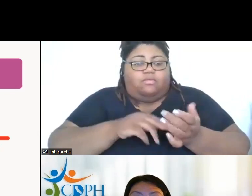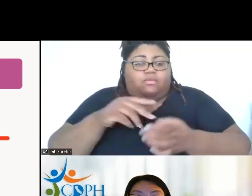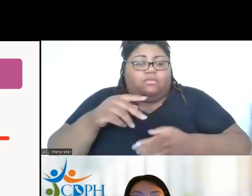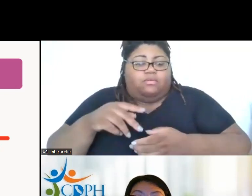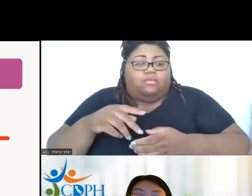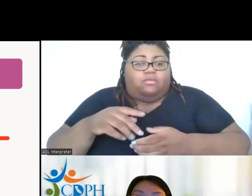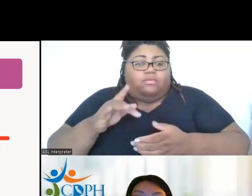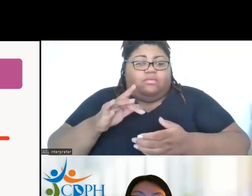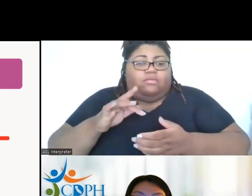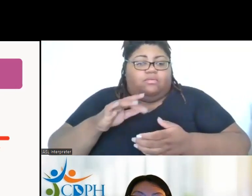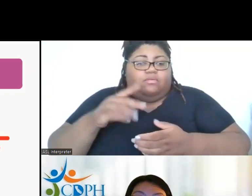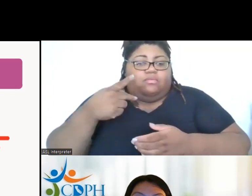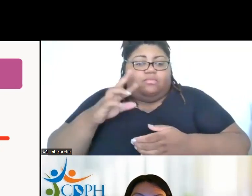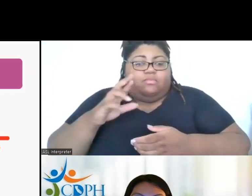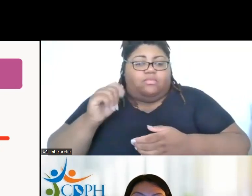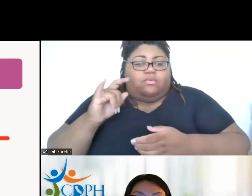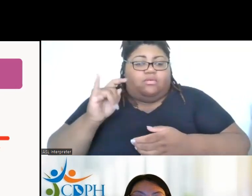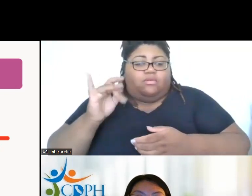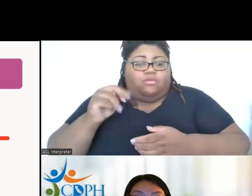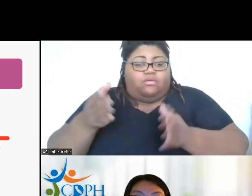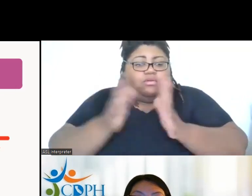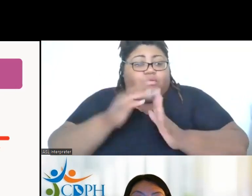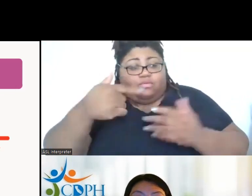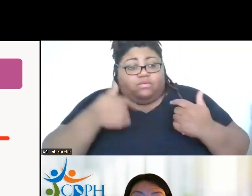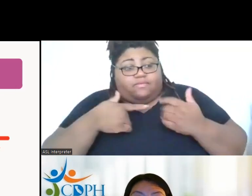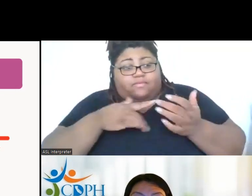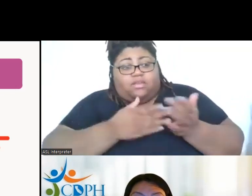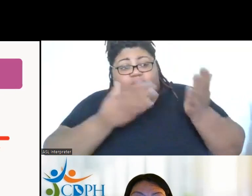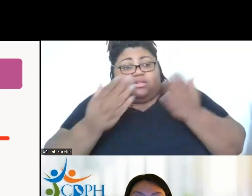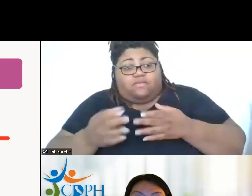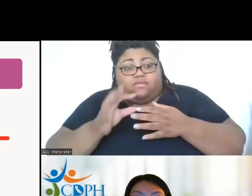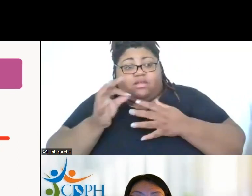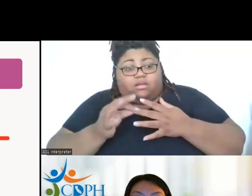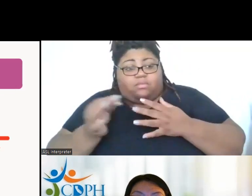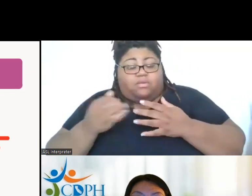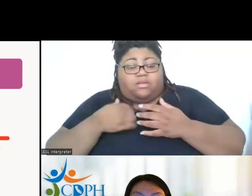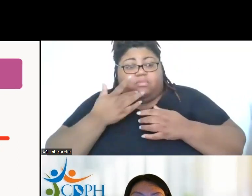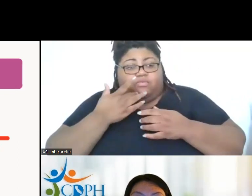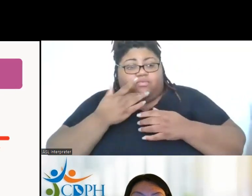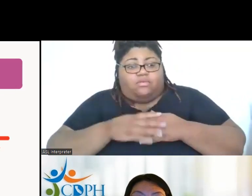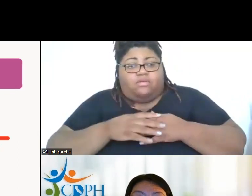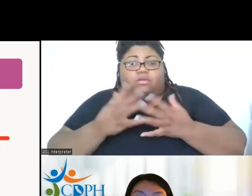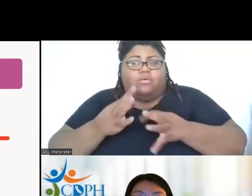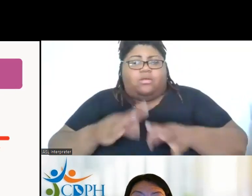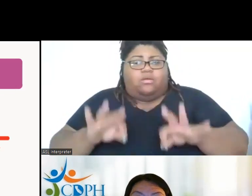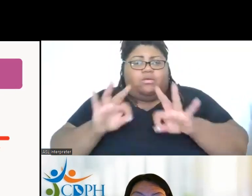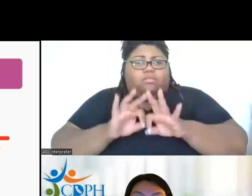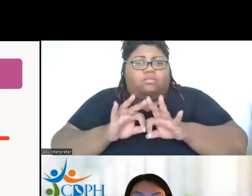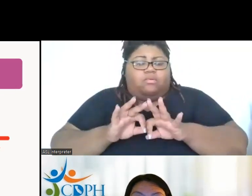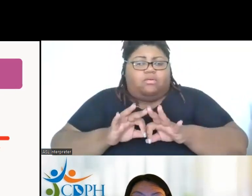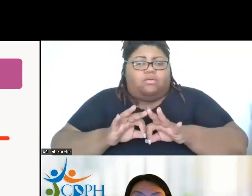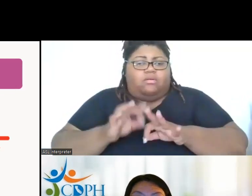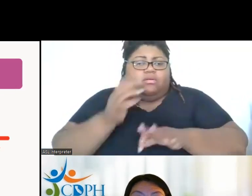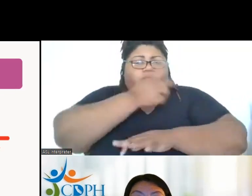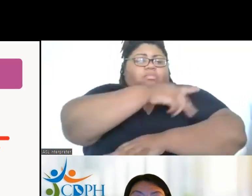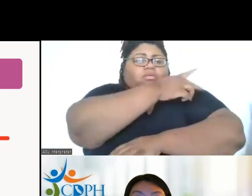ask, do you have a delivery option? I would like that. What's really important is that patients should verify